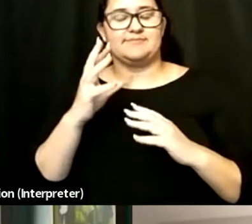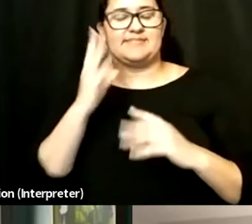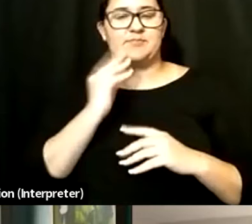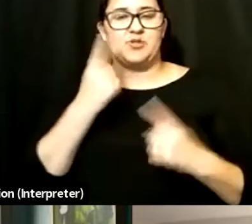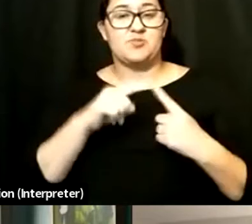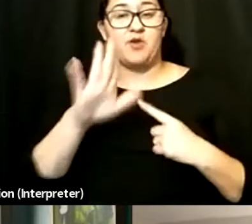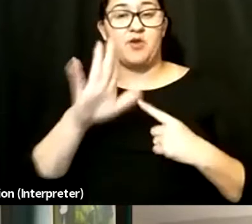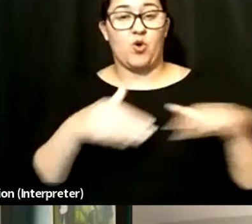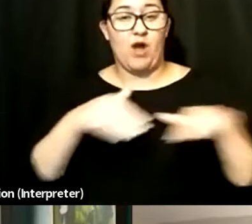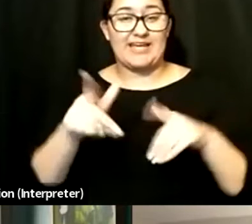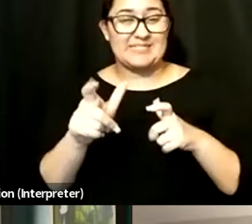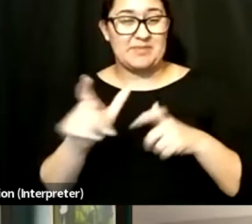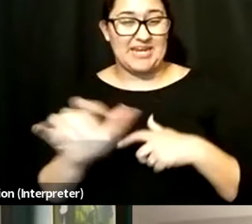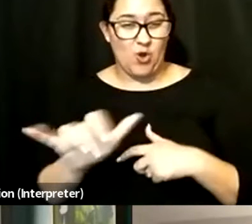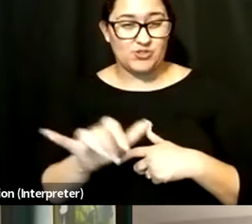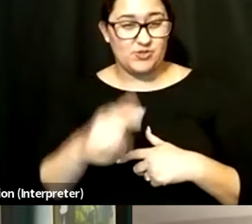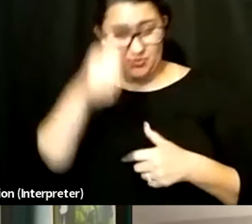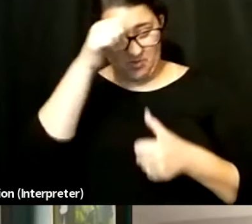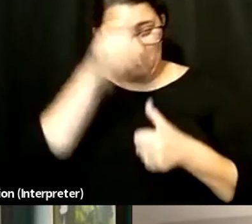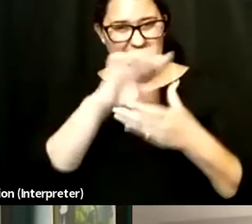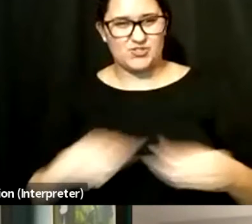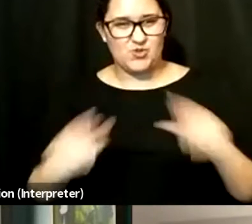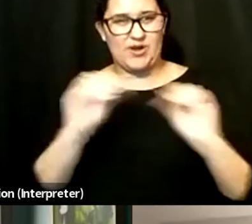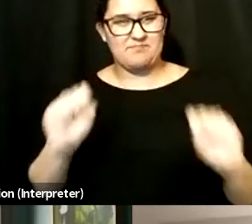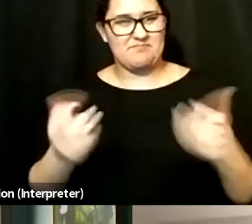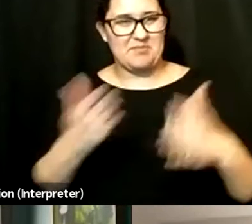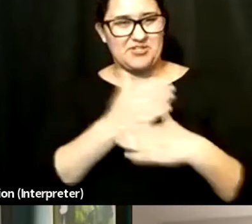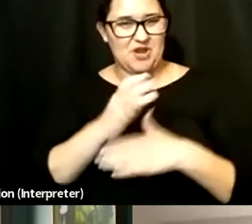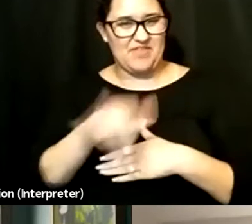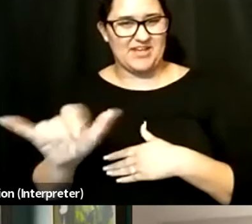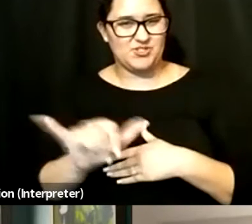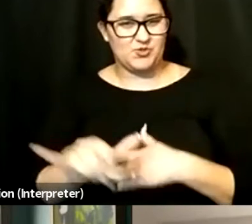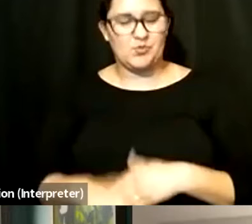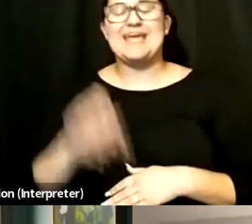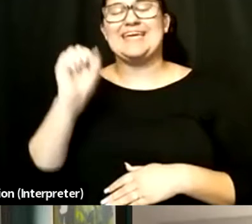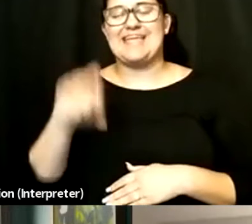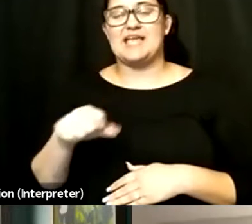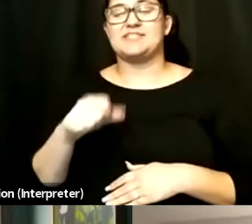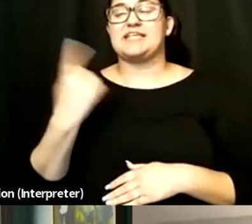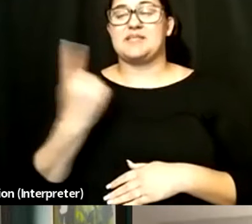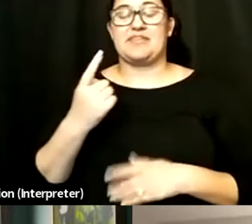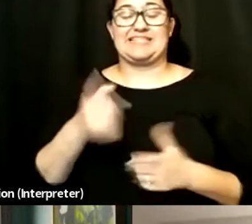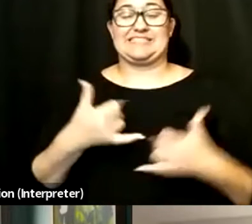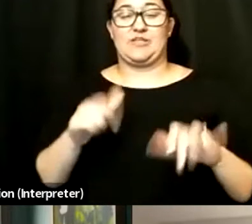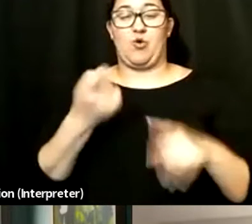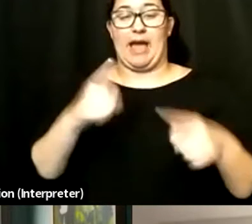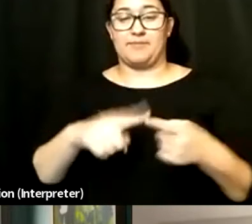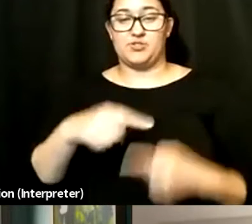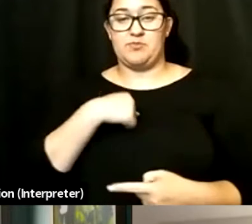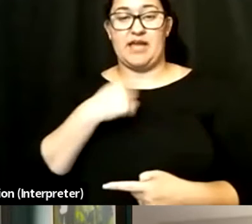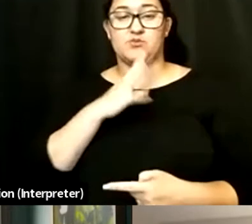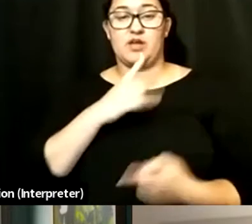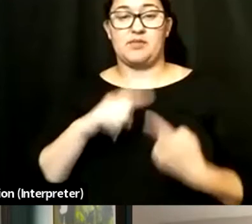internalized ableism. Do you remember that story and could you share it? Yeah, I mean, it's something that still happens to me. So I was talking